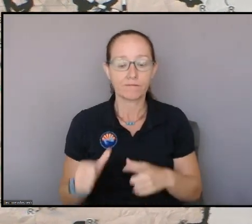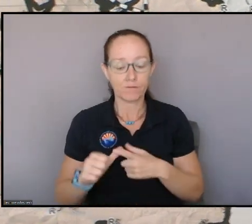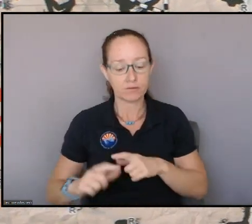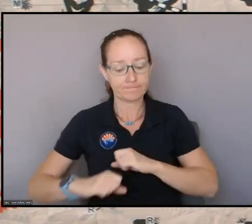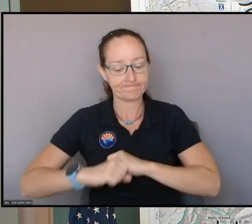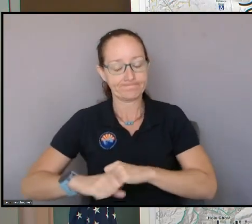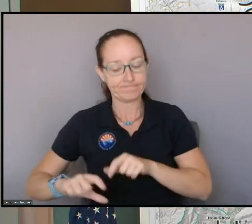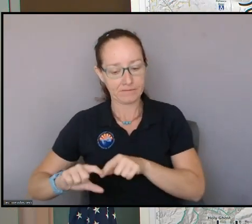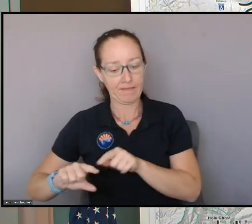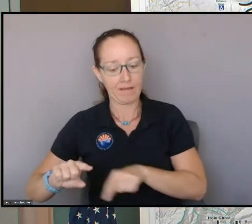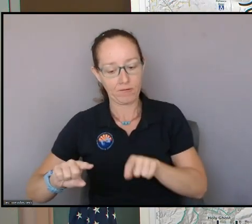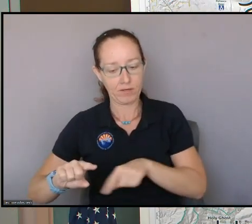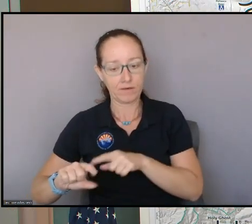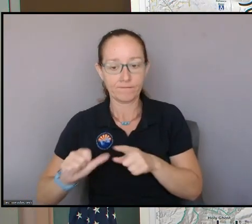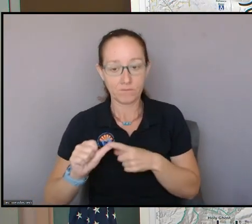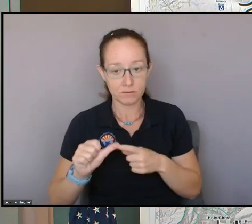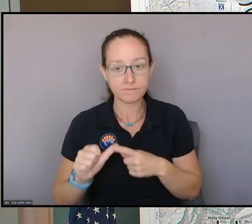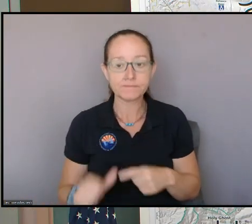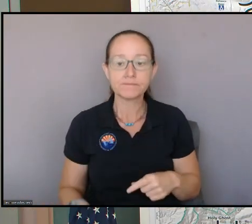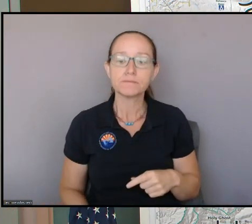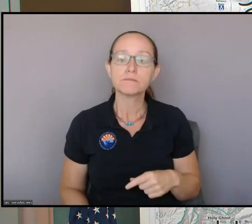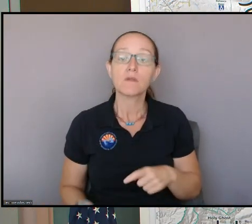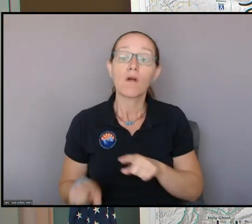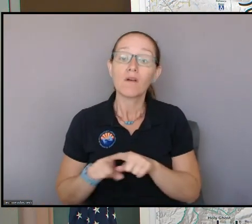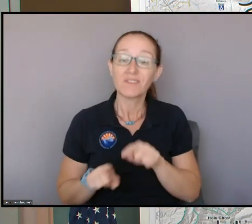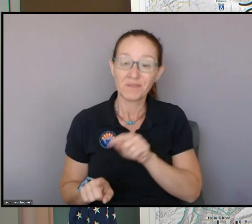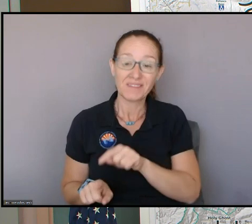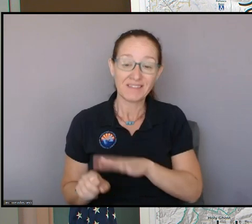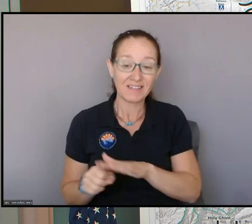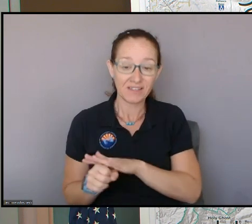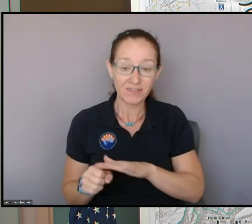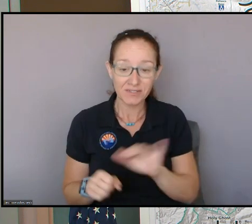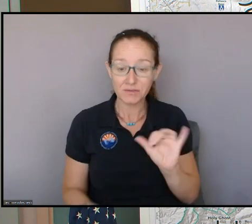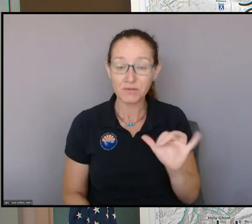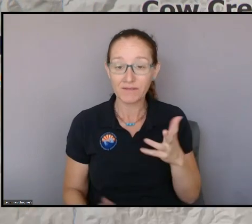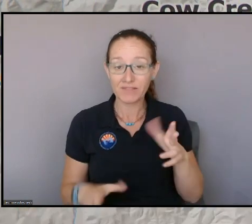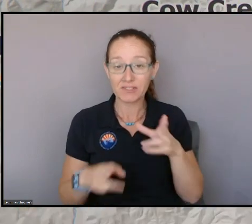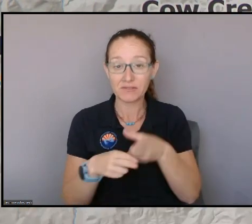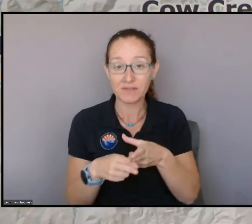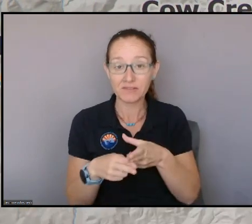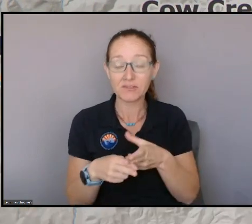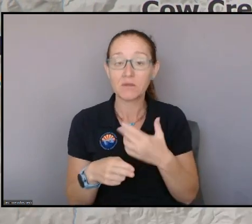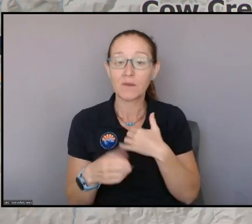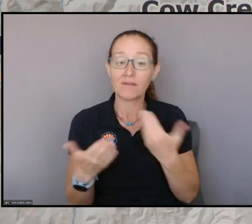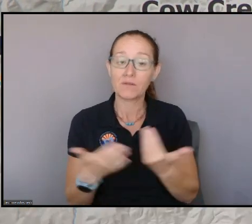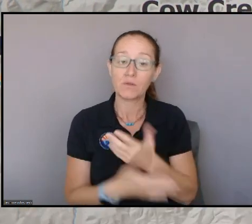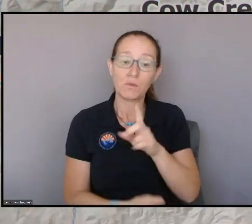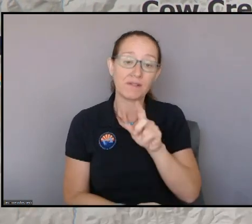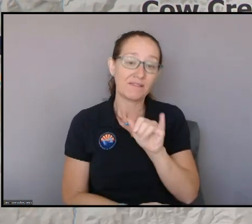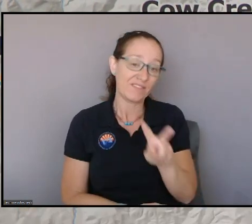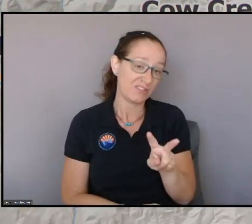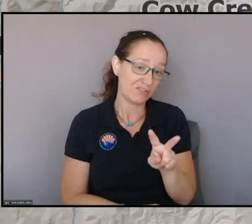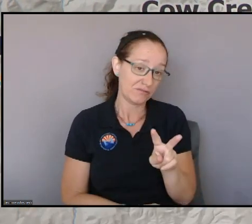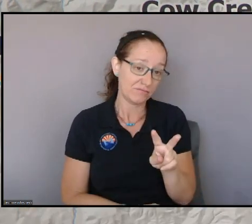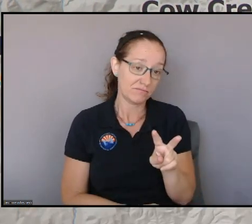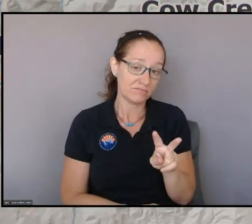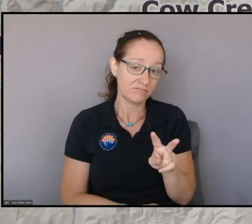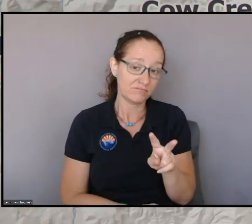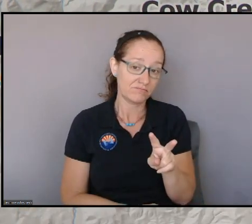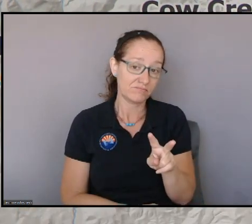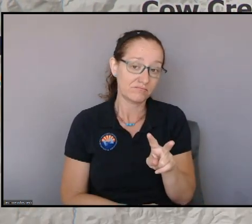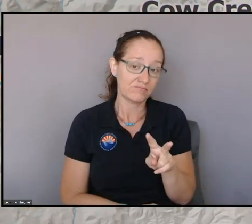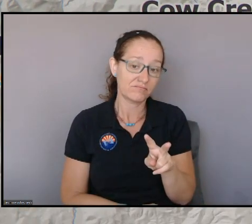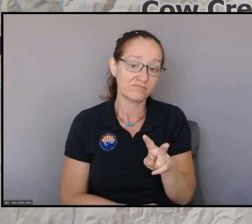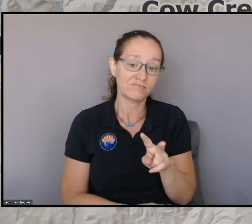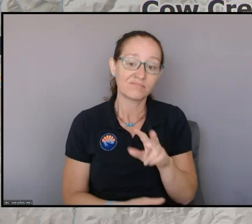Additionally, over here in this area, I mentioned we got a new division, and so a division, for those of you who don't know, it's a